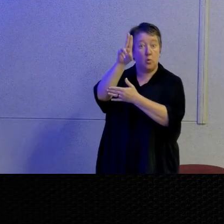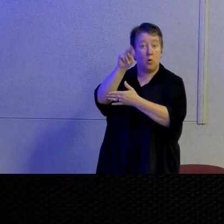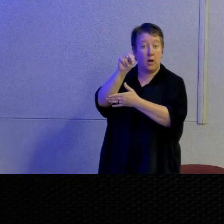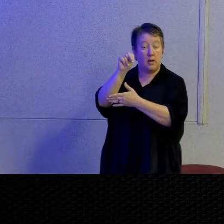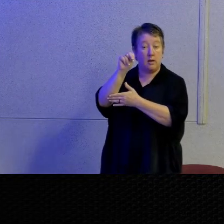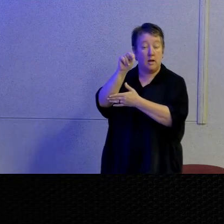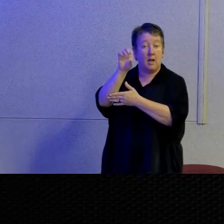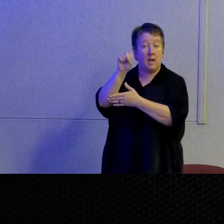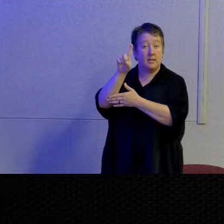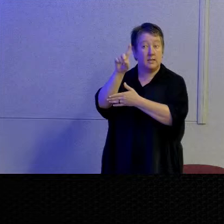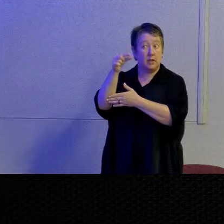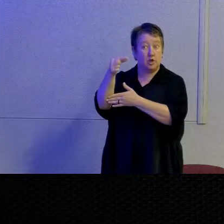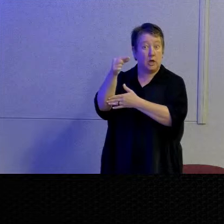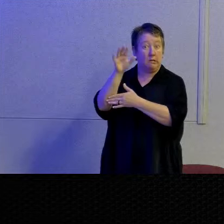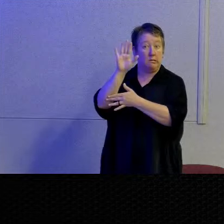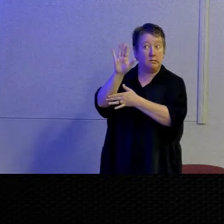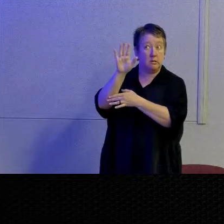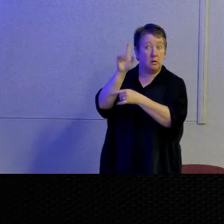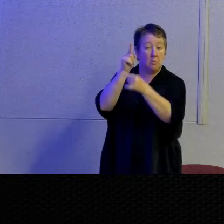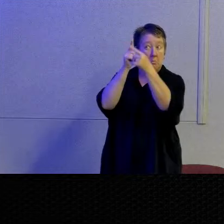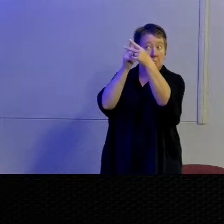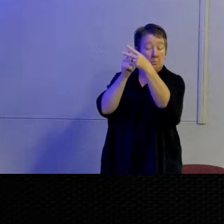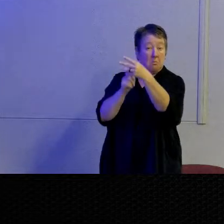SDGs? These are also